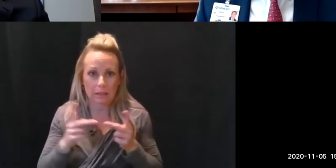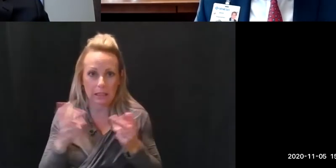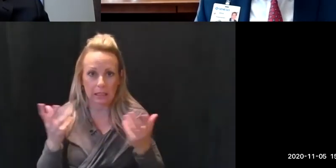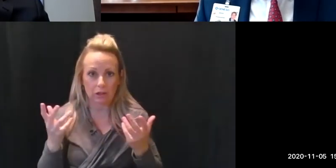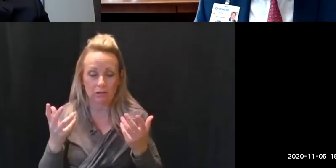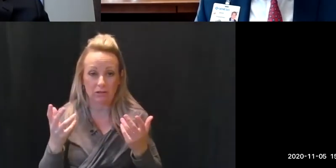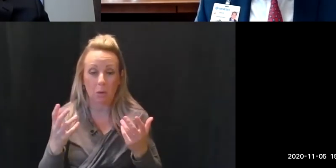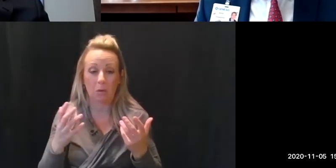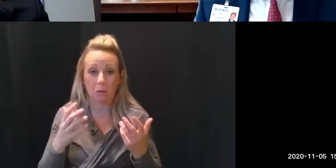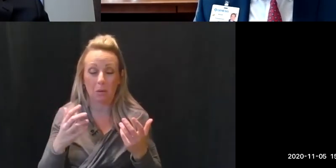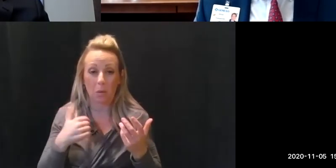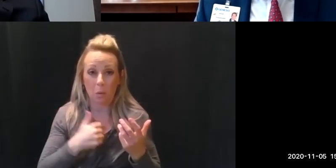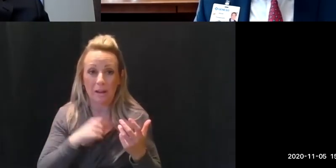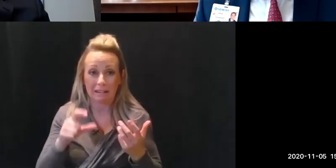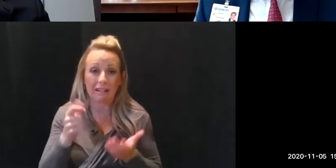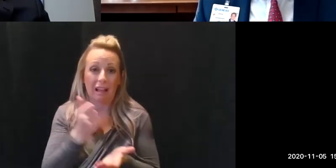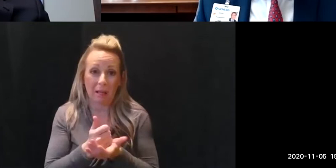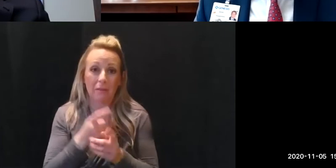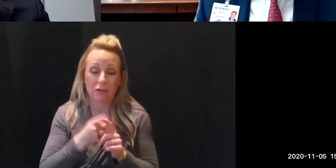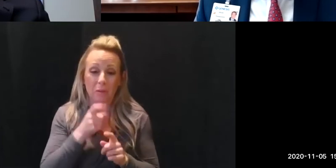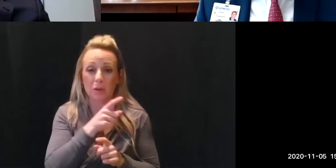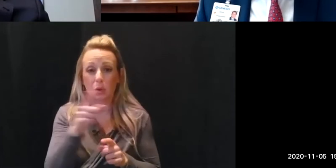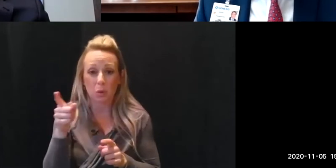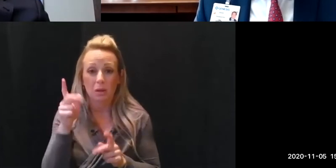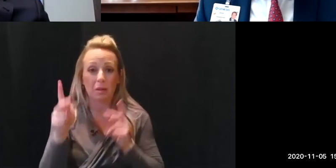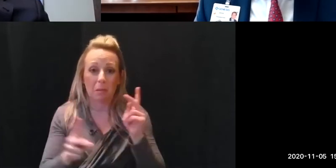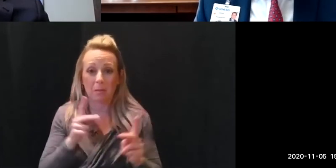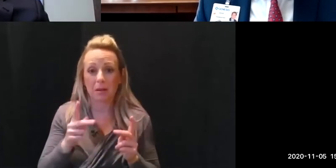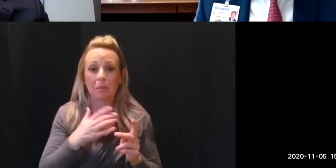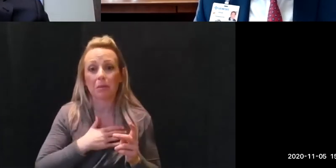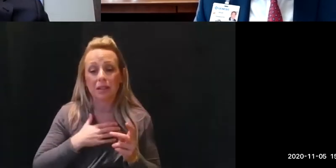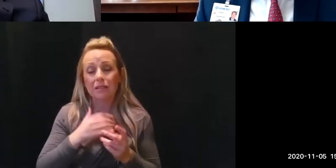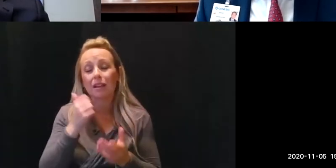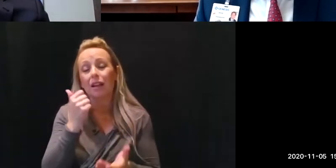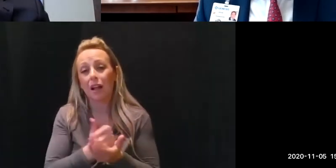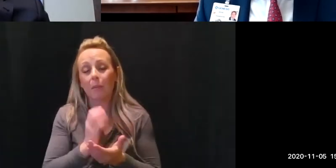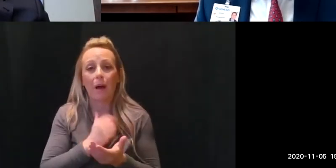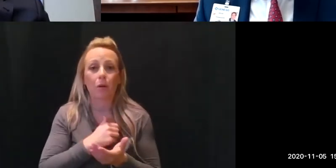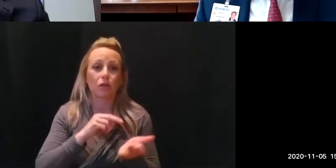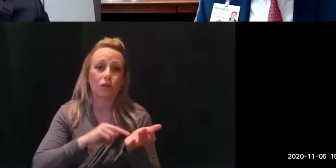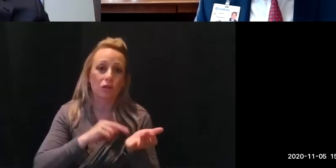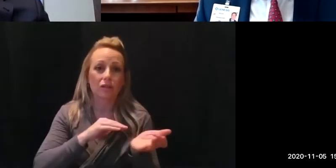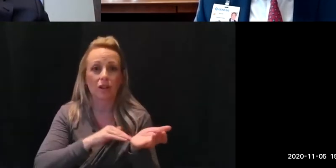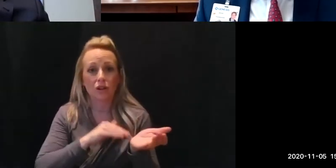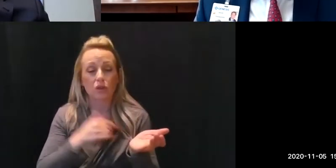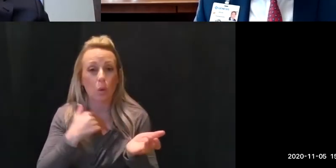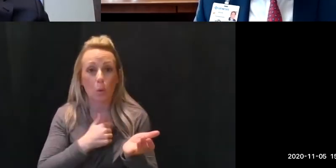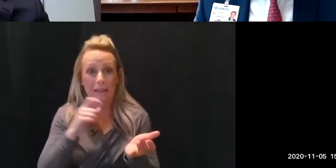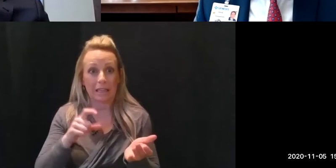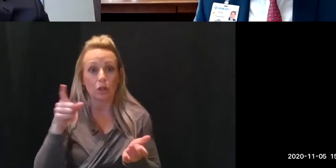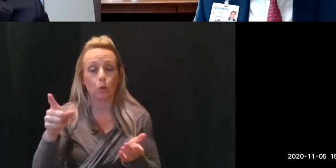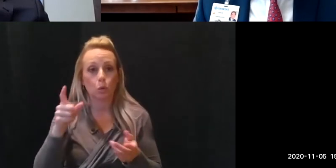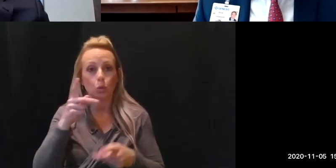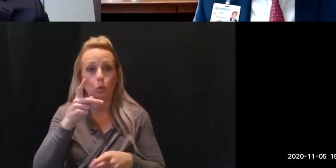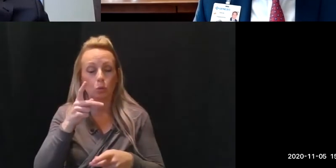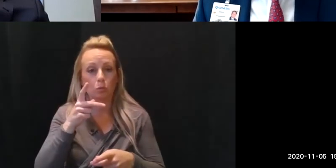from you, from the public. Please help out our caregivers. We need you to care for the caregivers. These are